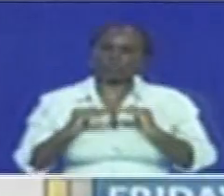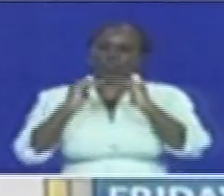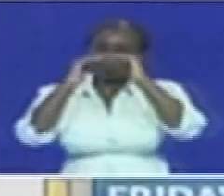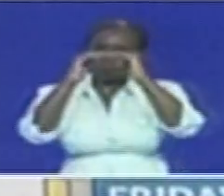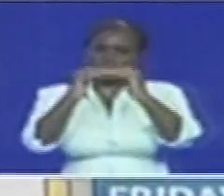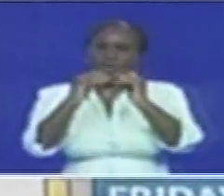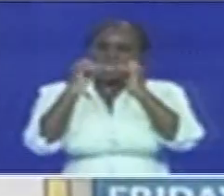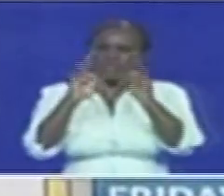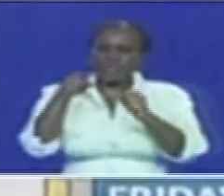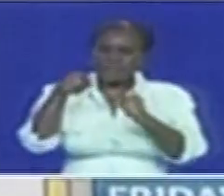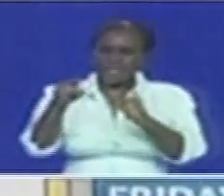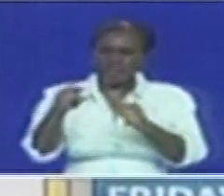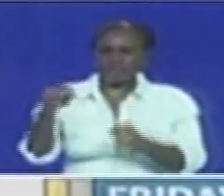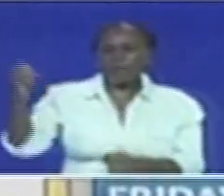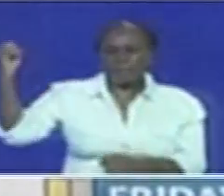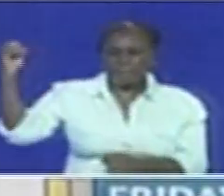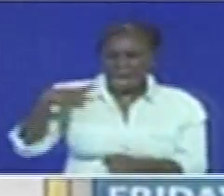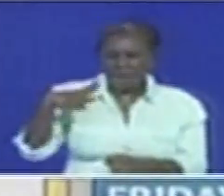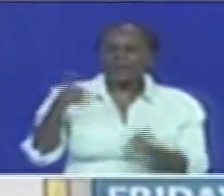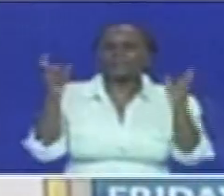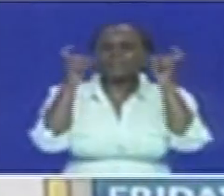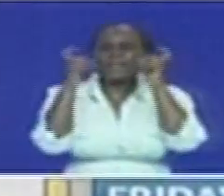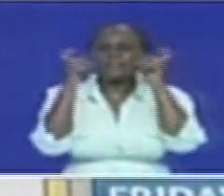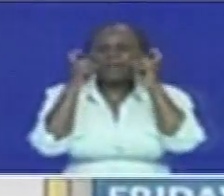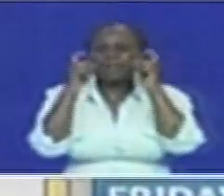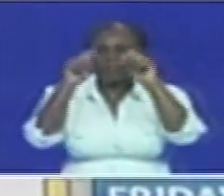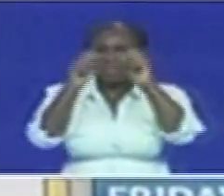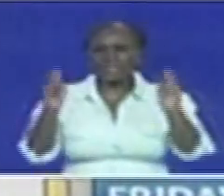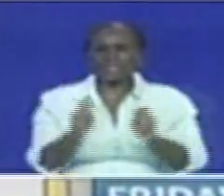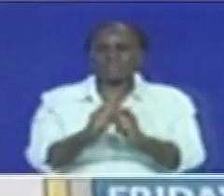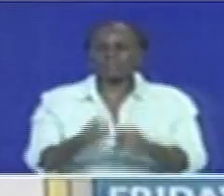should they electrocute Tusker FC.